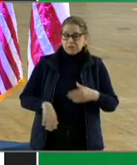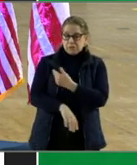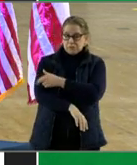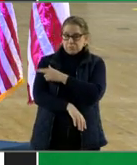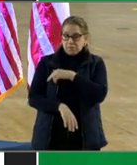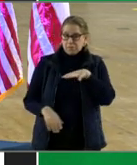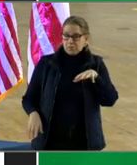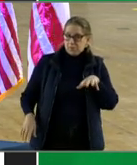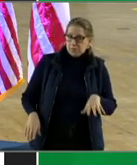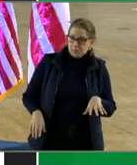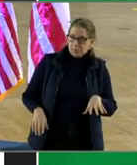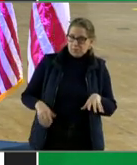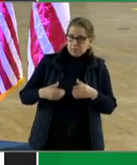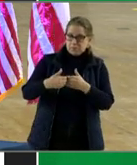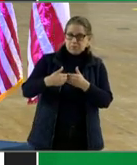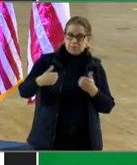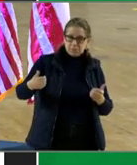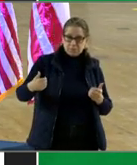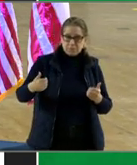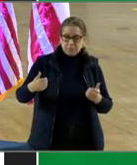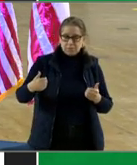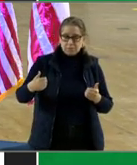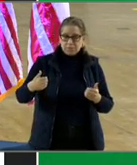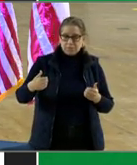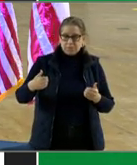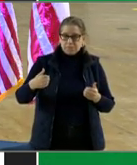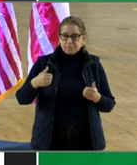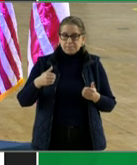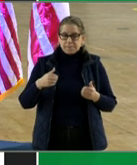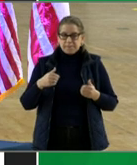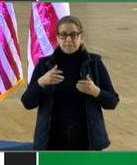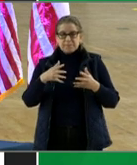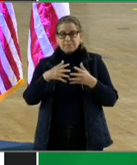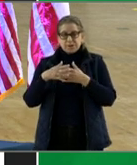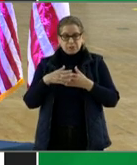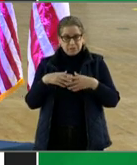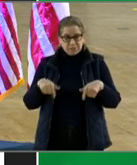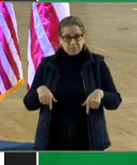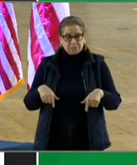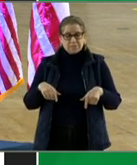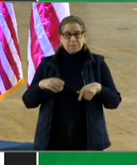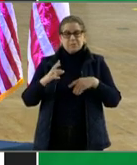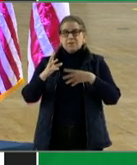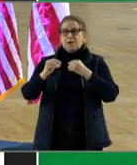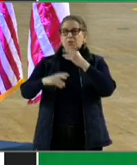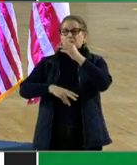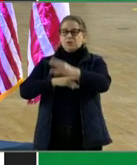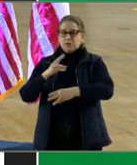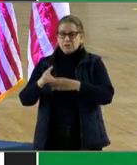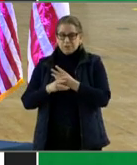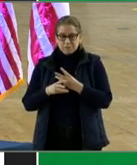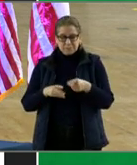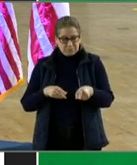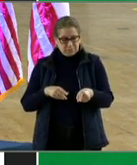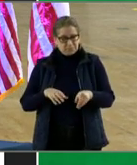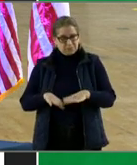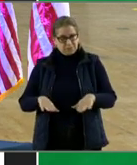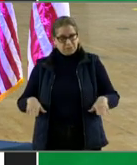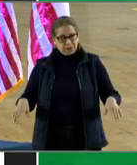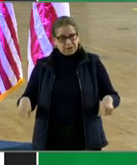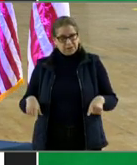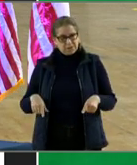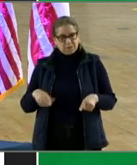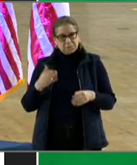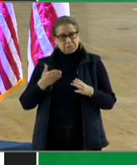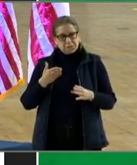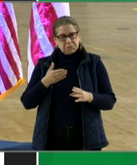observations nationally and globally where the pediatric population may not be impacted as most or have severe illness